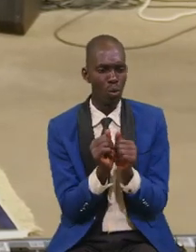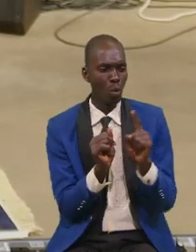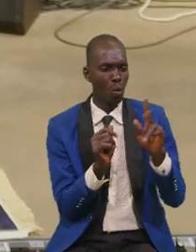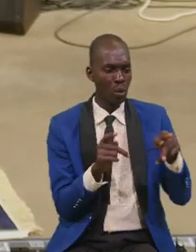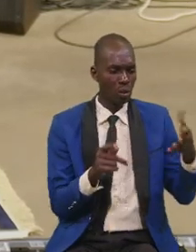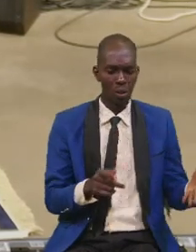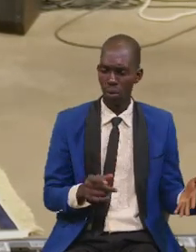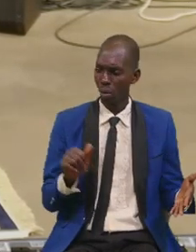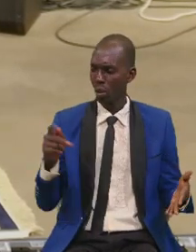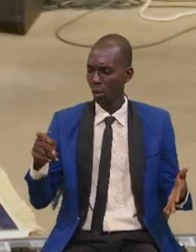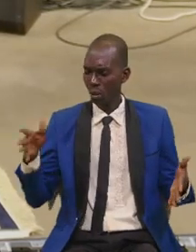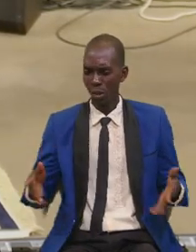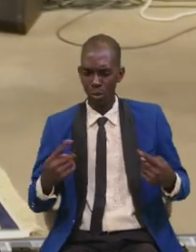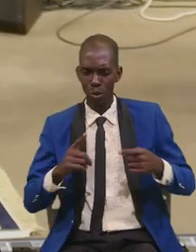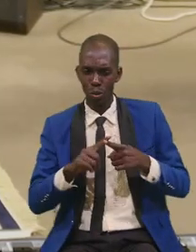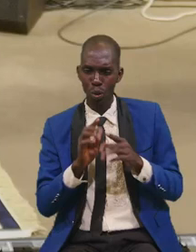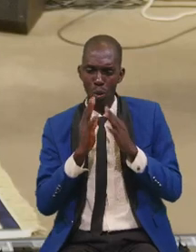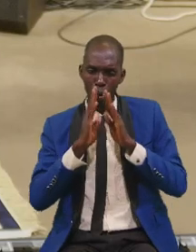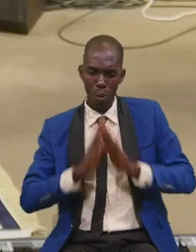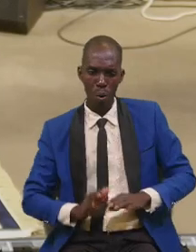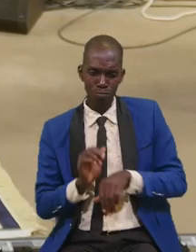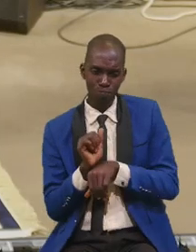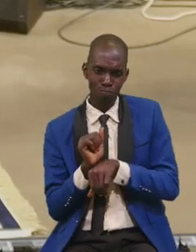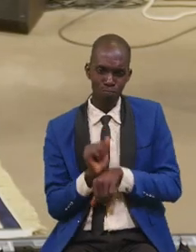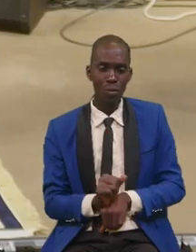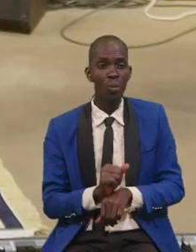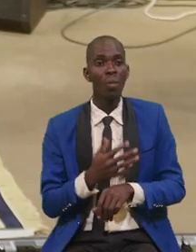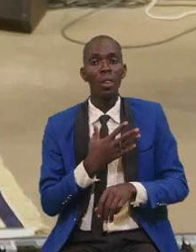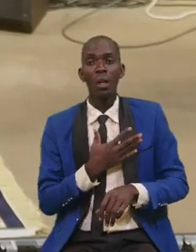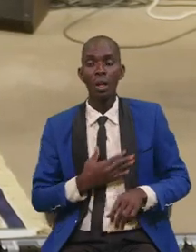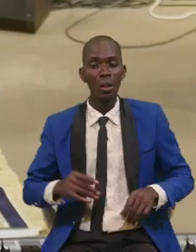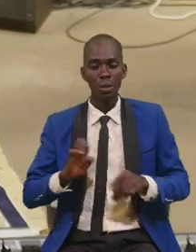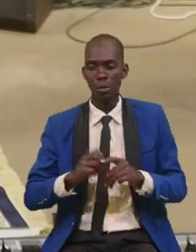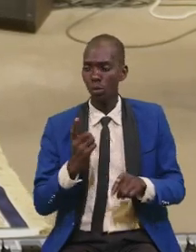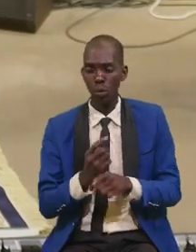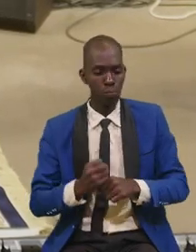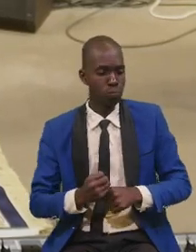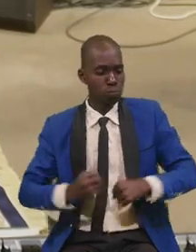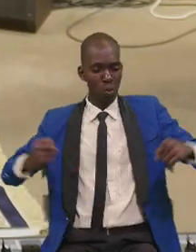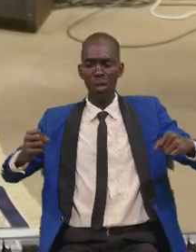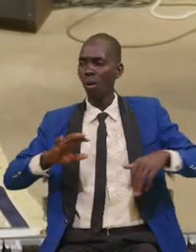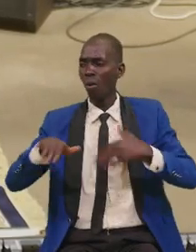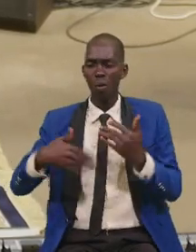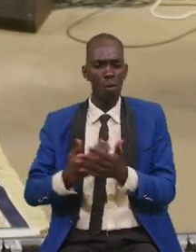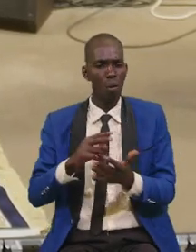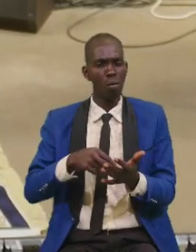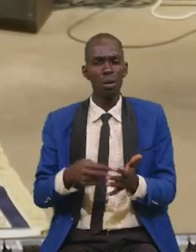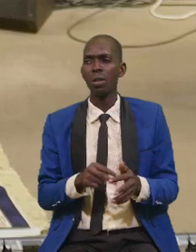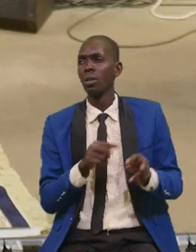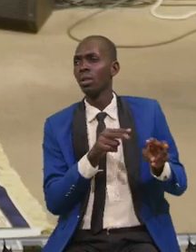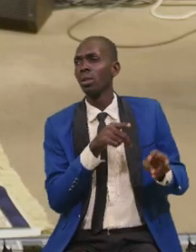down, and he does like this and they fall to the ground. They say, this is not human spirit, this